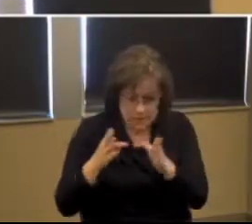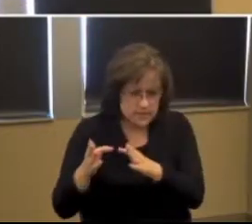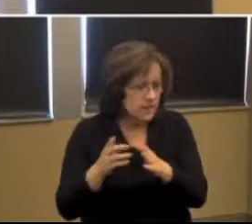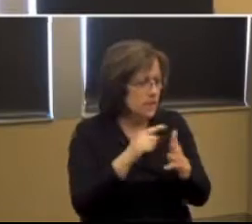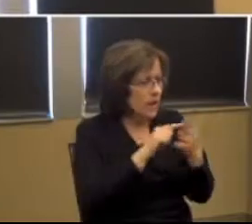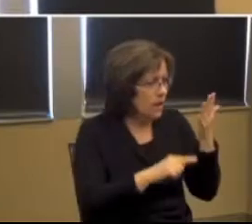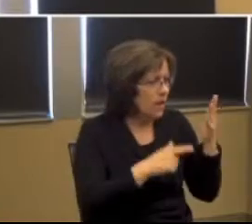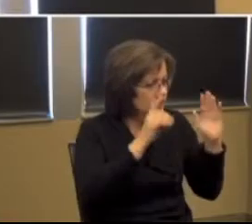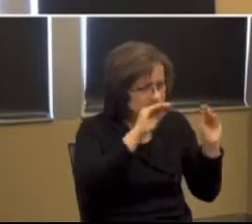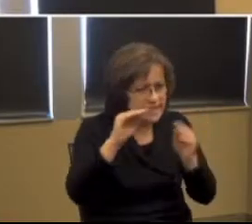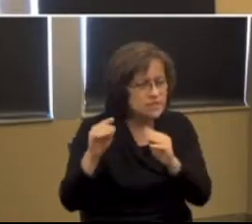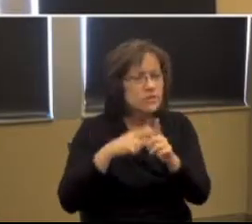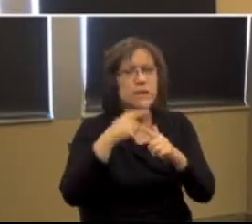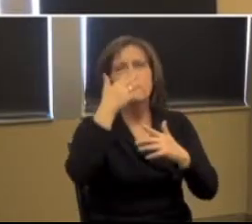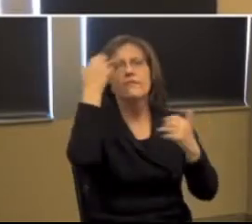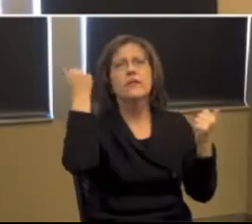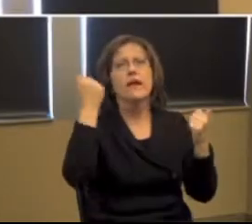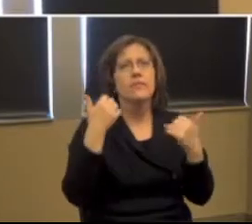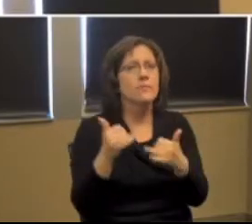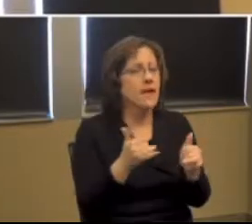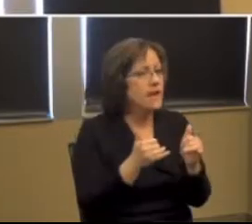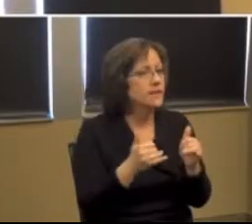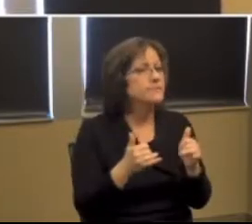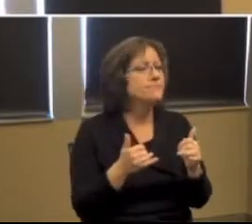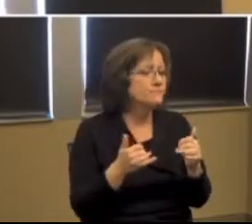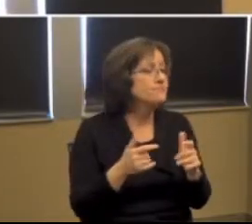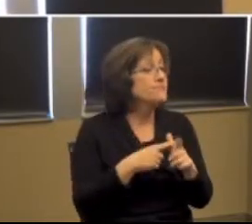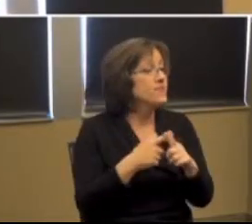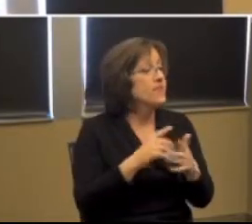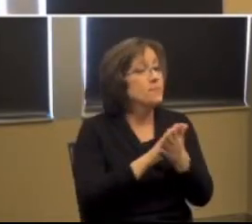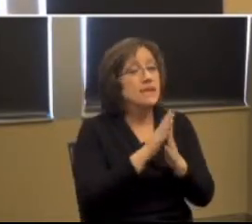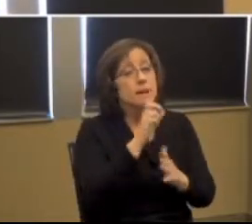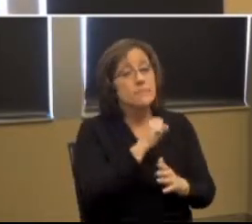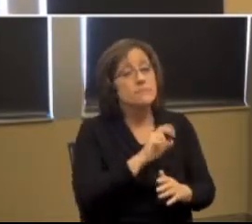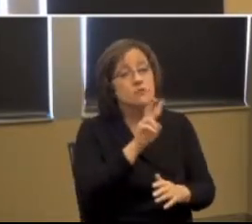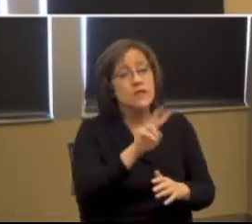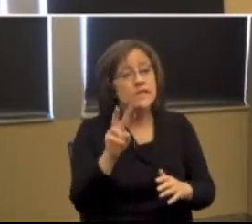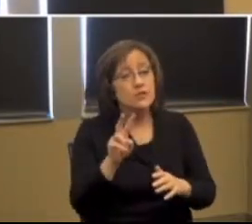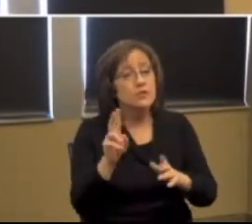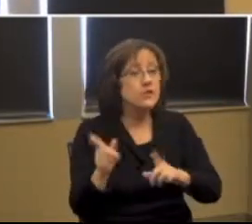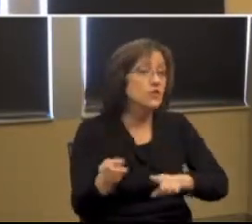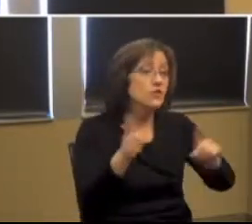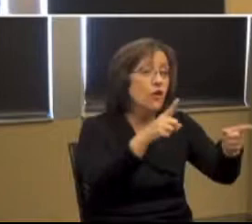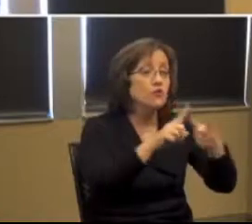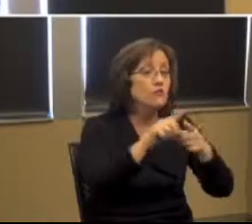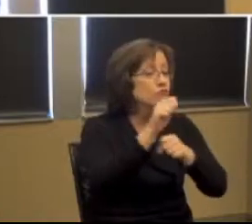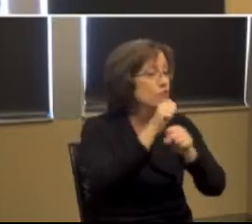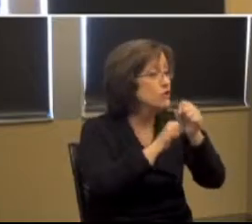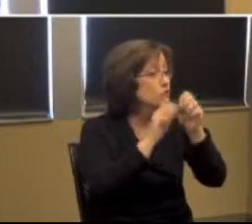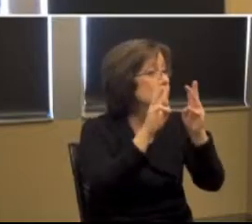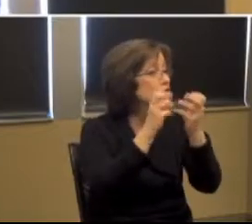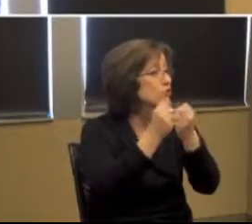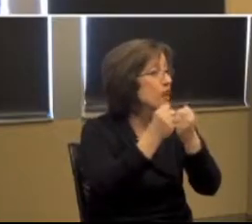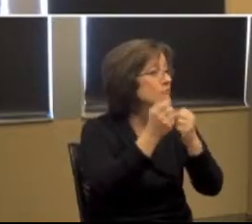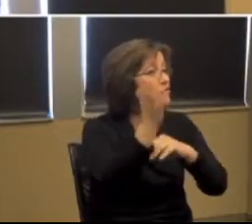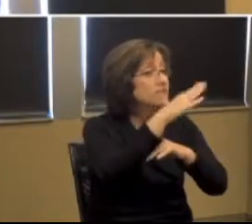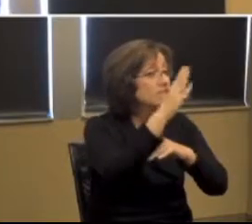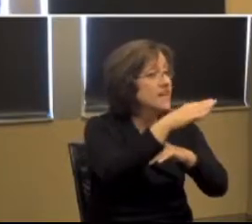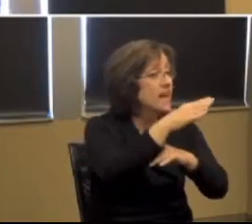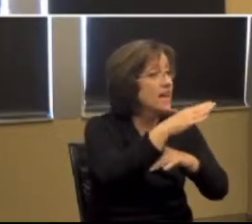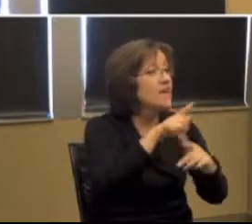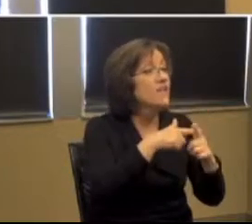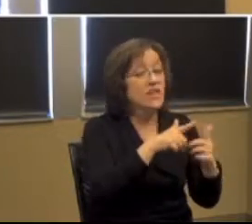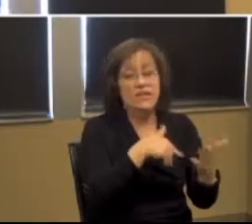have to teach. And then they're 22 and they go to a structured workshop during the day and they go home. And they have